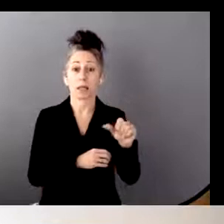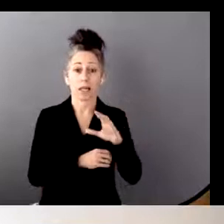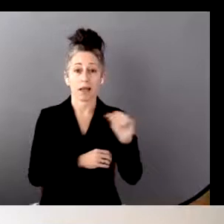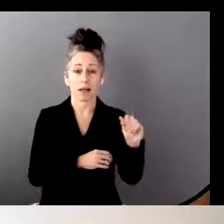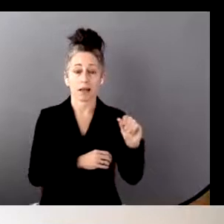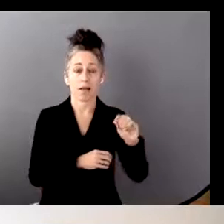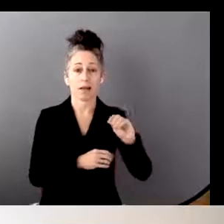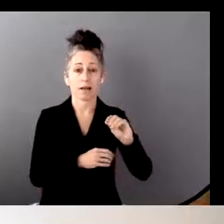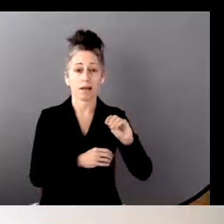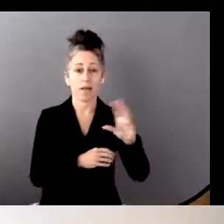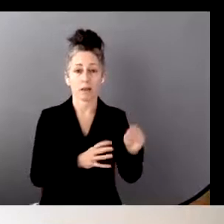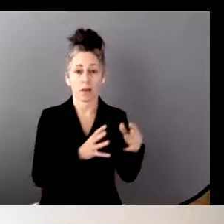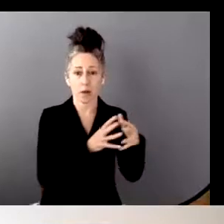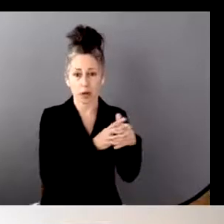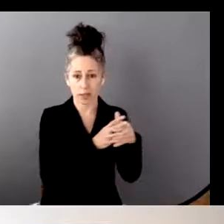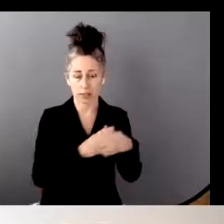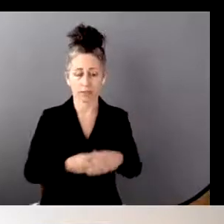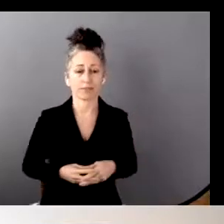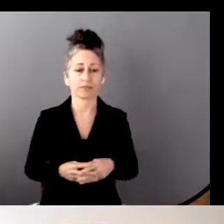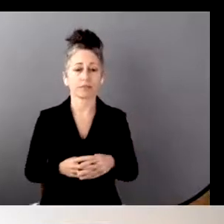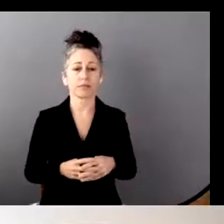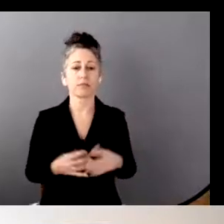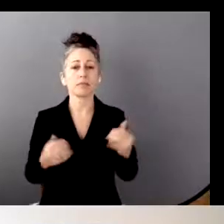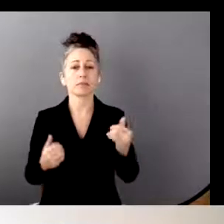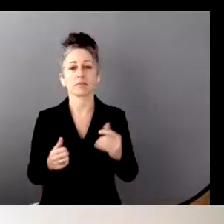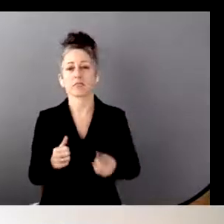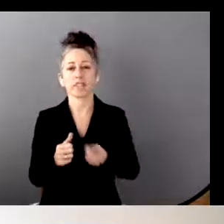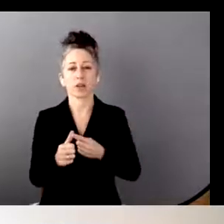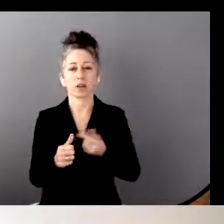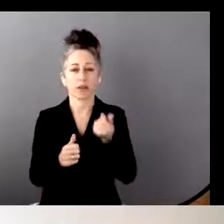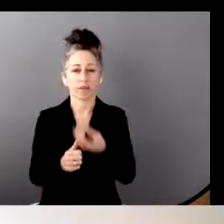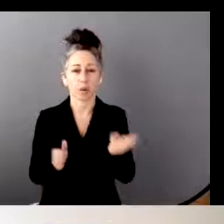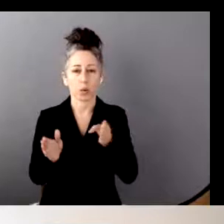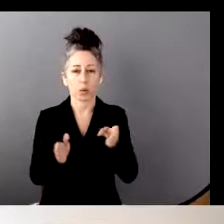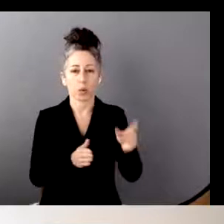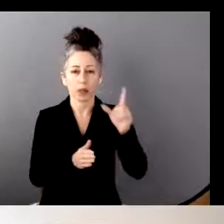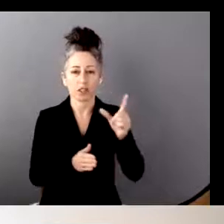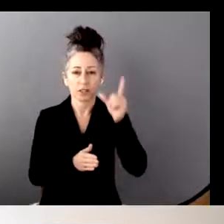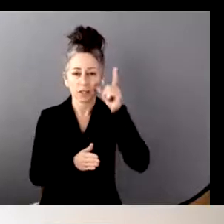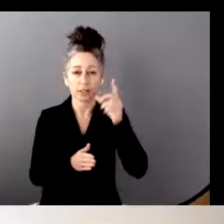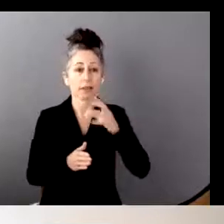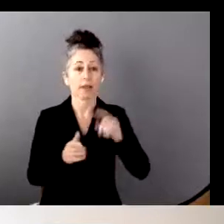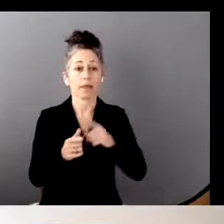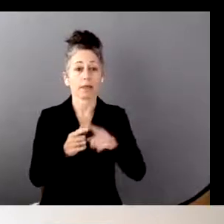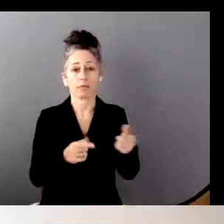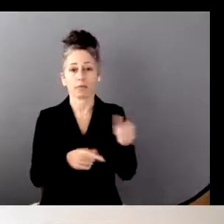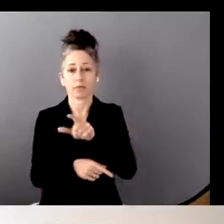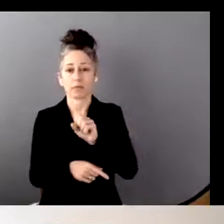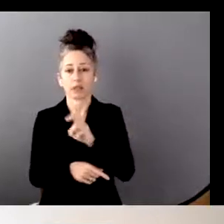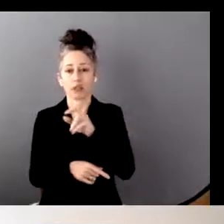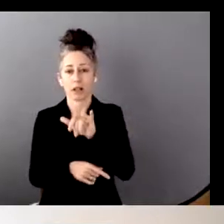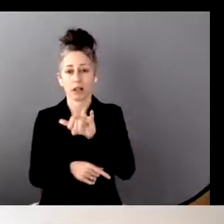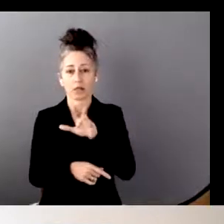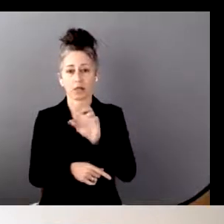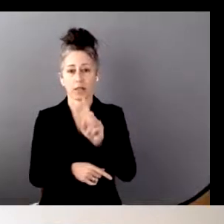going to give you some upfront logistics first, and then I'll turn it over to our moderator, Shelly Reeves. All right,